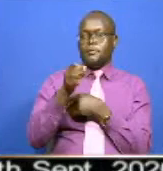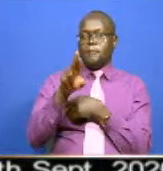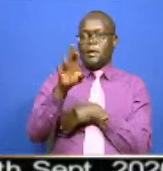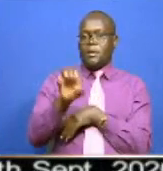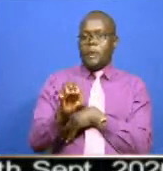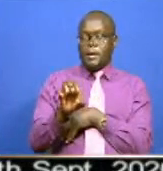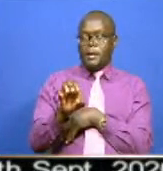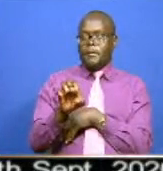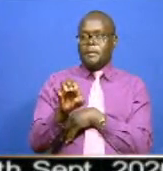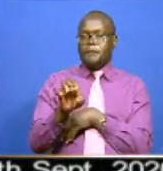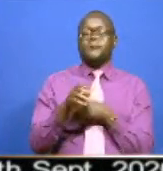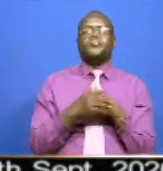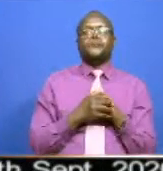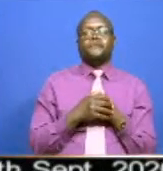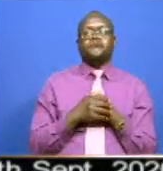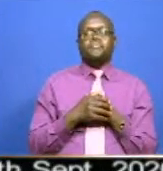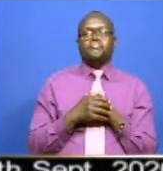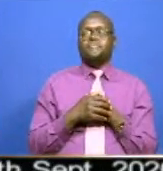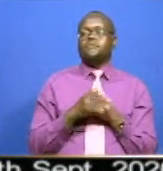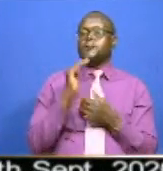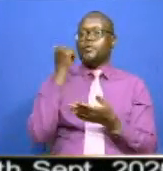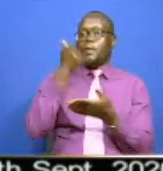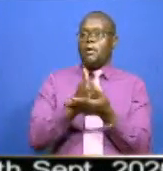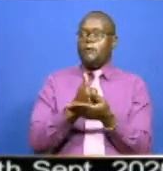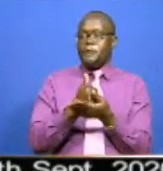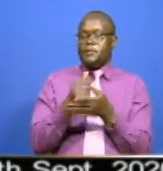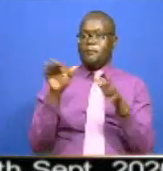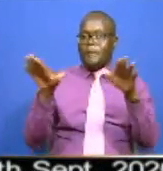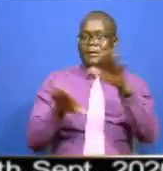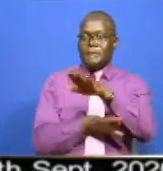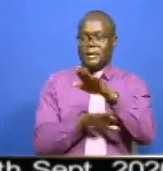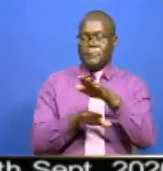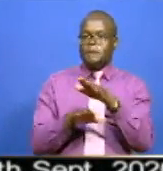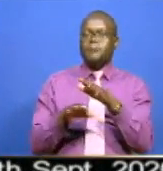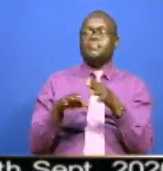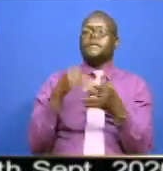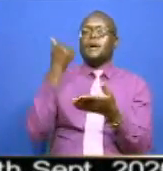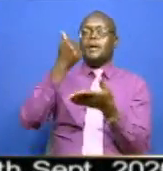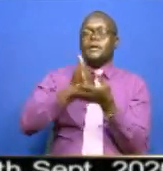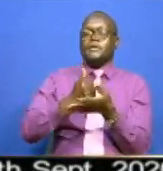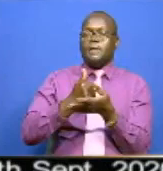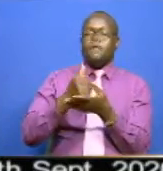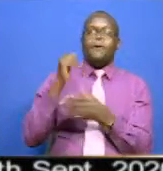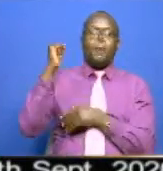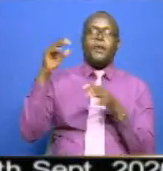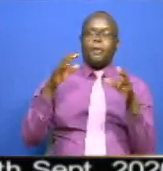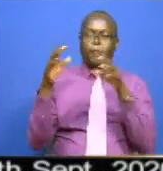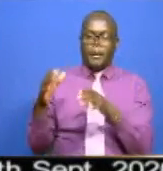Wilson Moshochi to the office of Assistant Registrar of Political Parties.